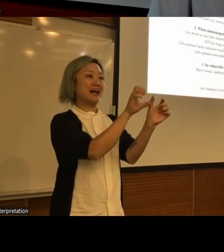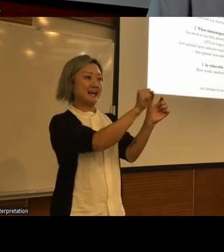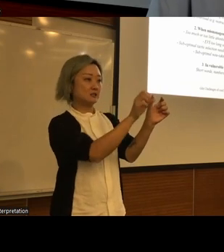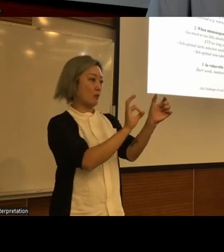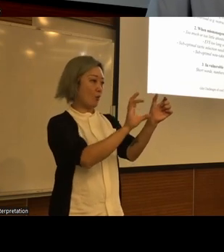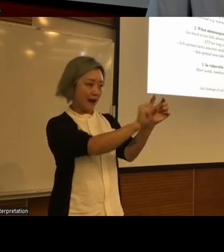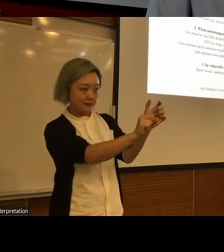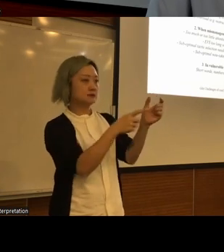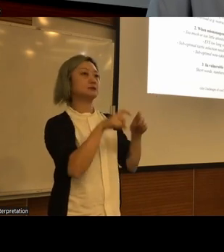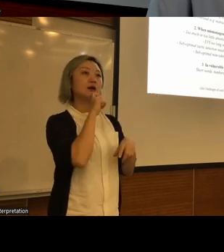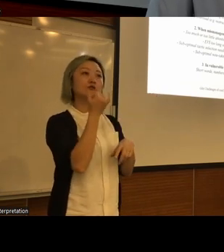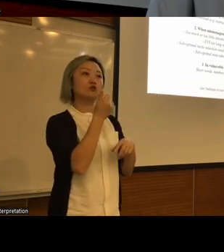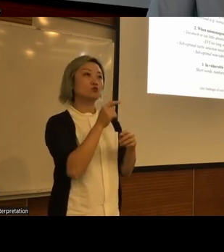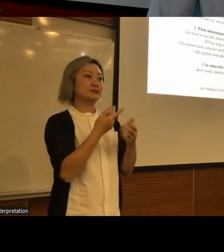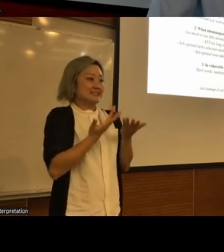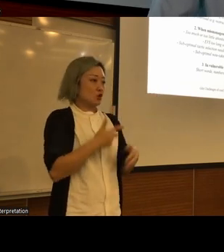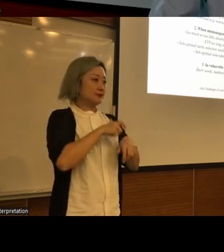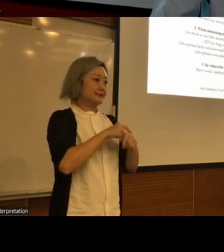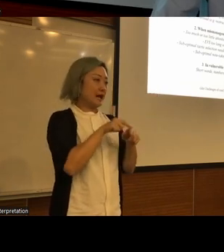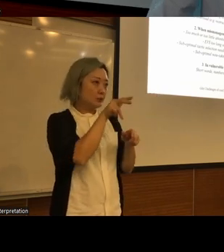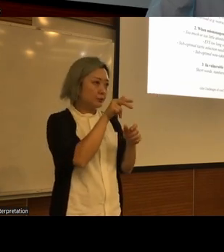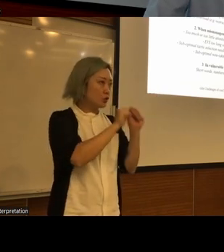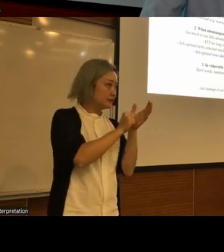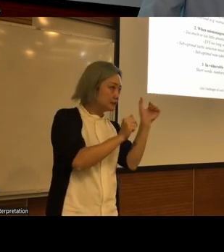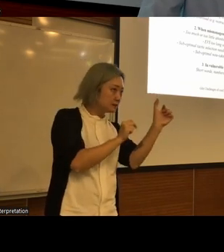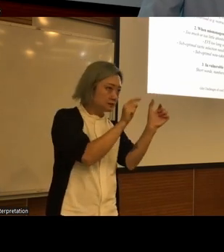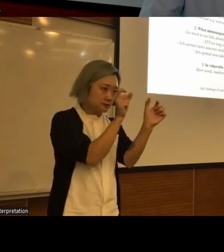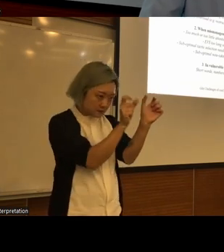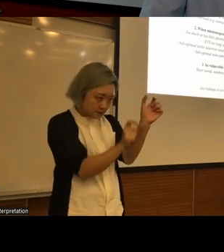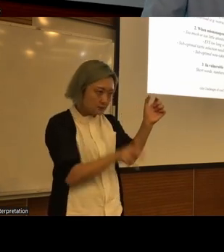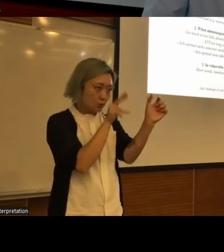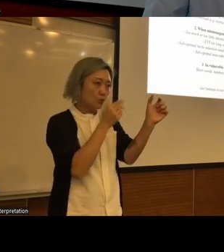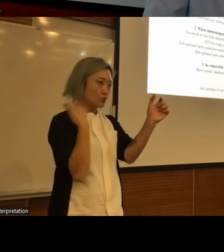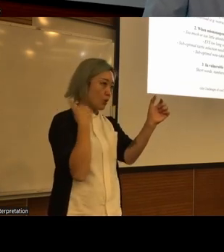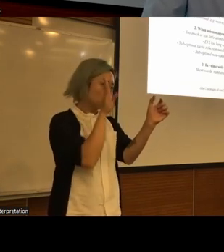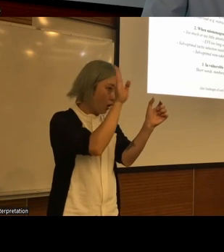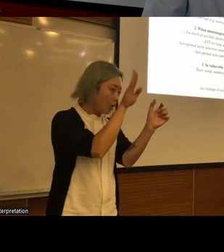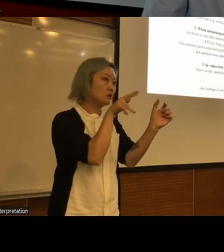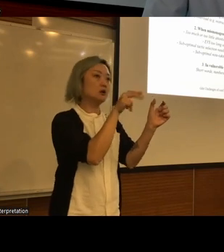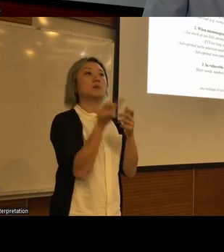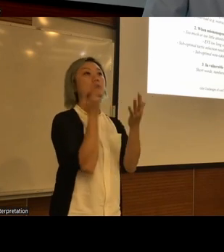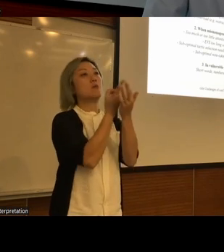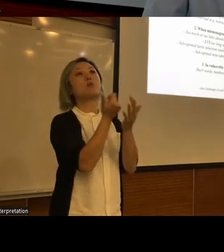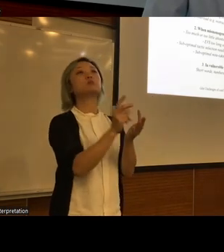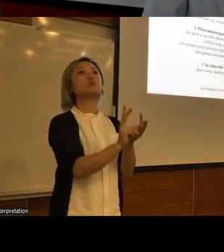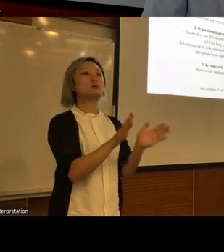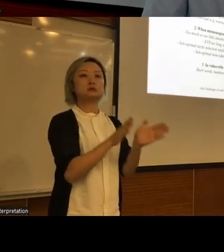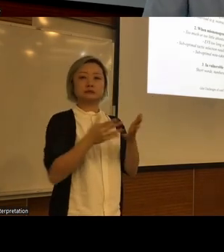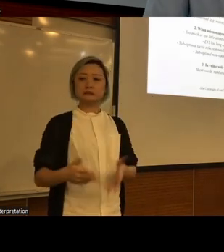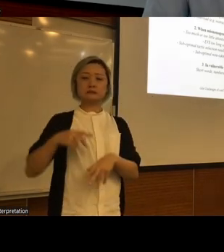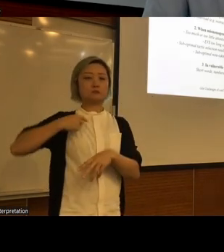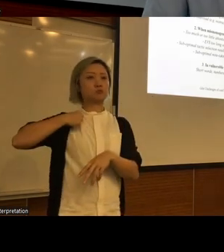So we are more vulnerable. What about numbers? 1.